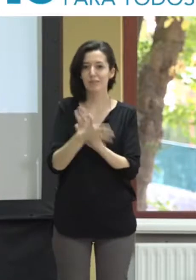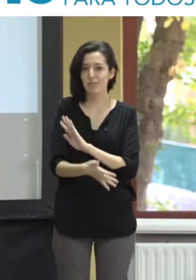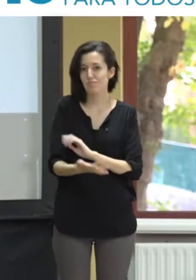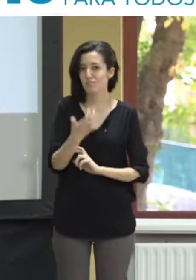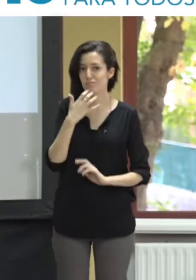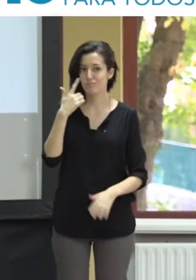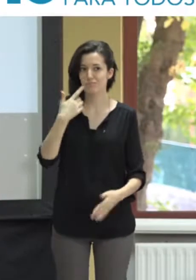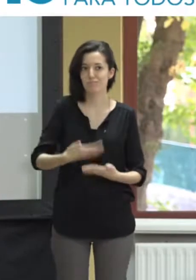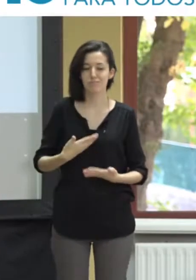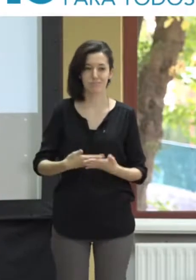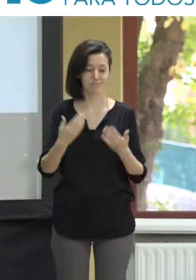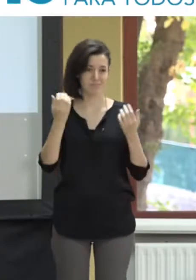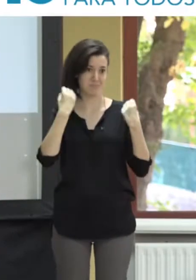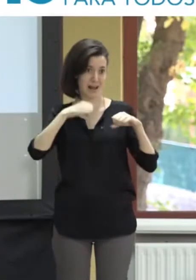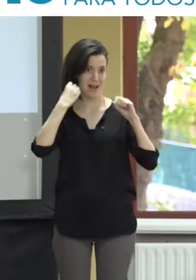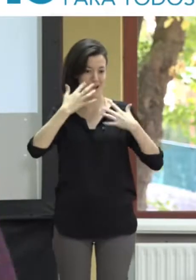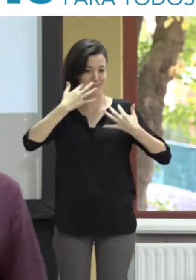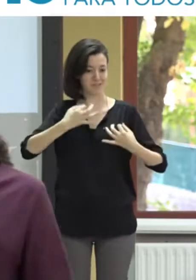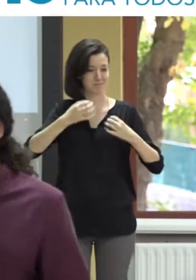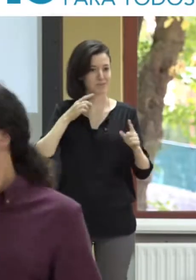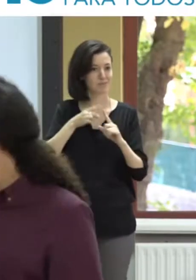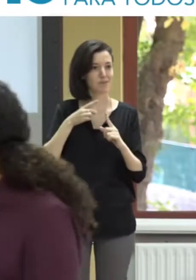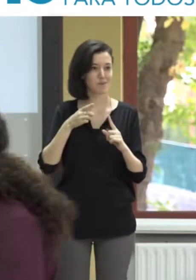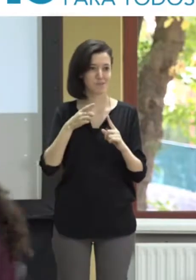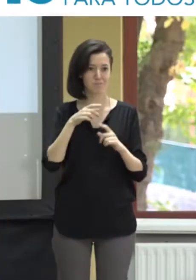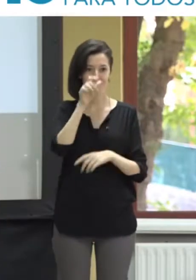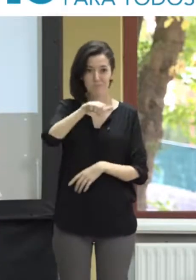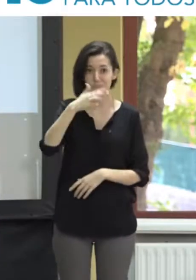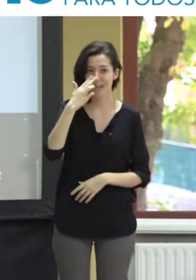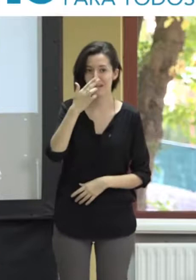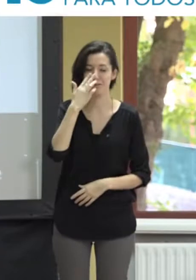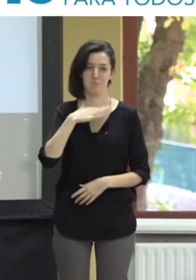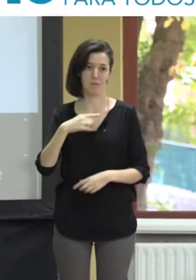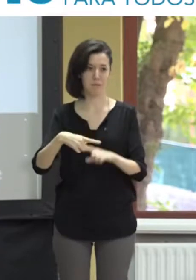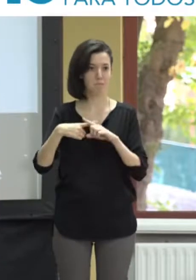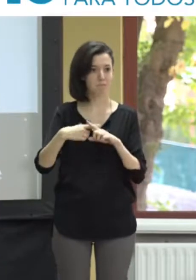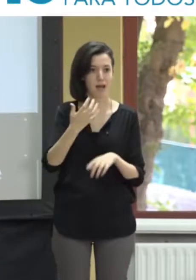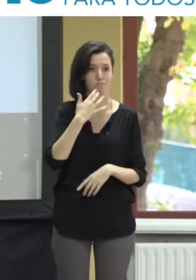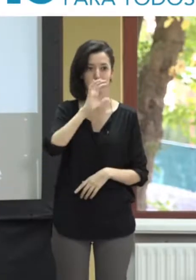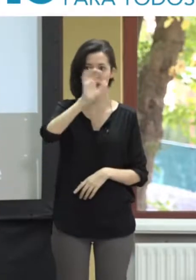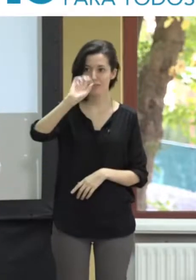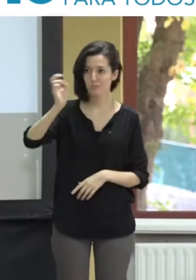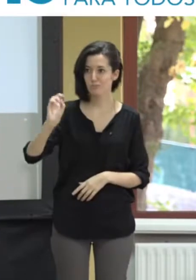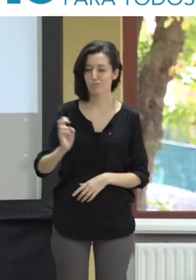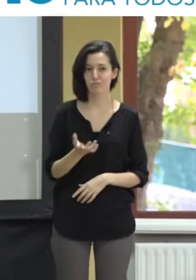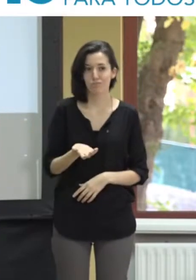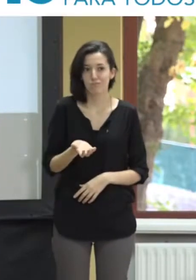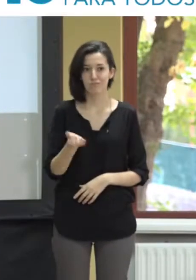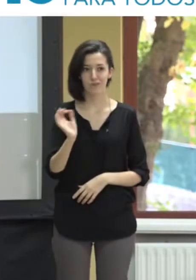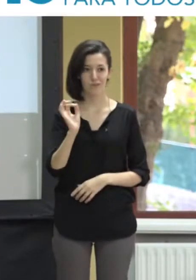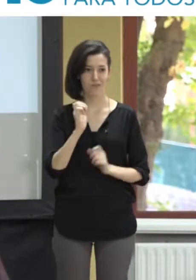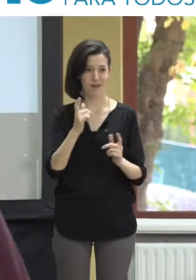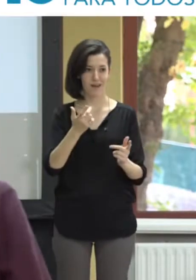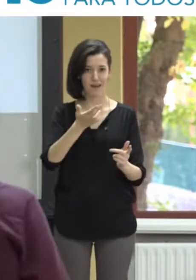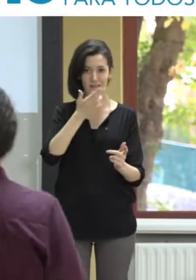that can be an example of good practices to be shared with other interested parties to replicate these projects, or